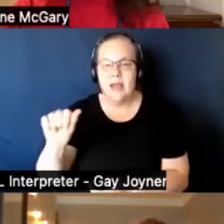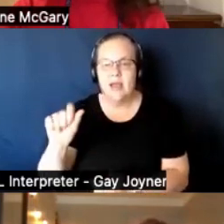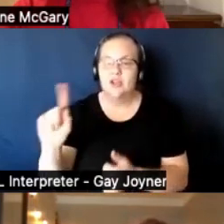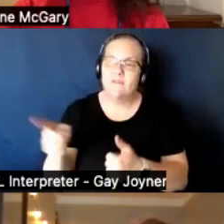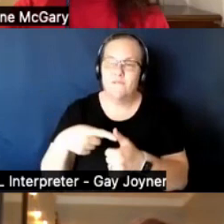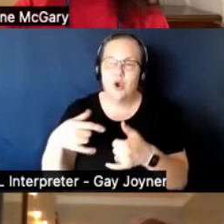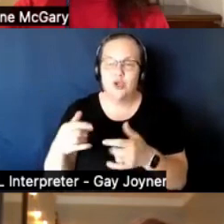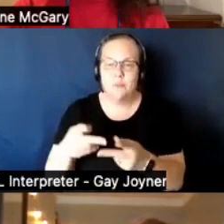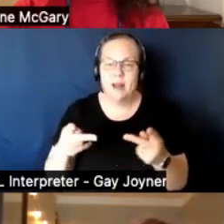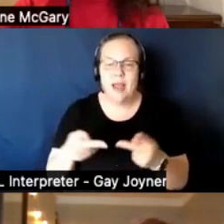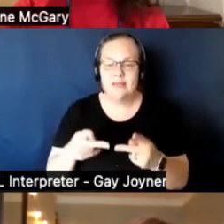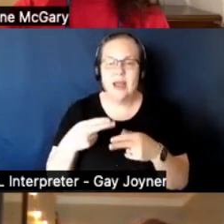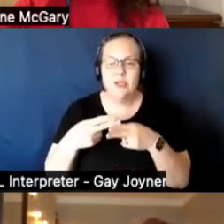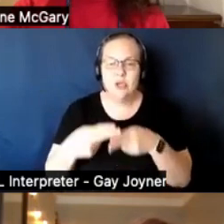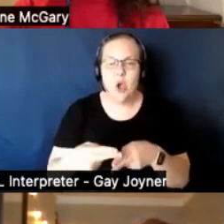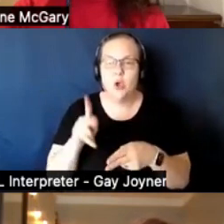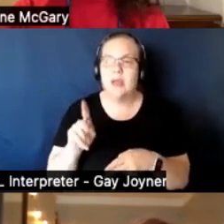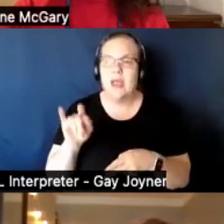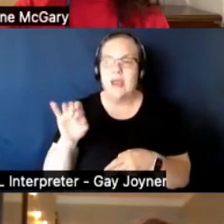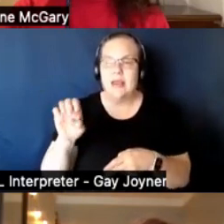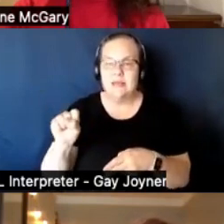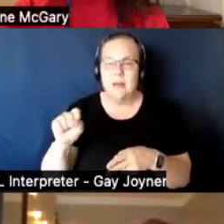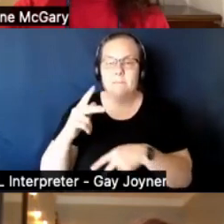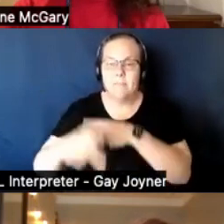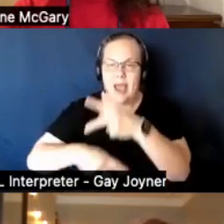It's entitled Katie's Planets.